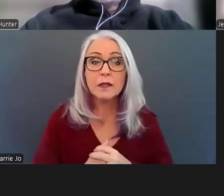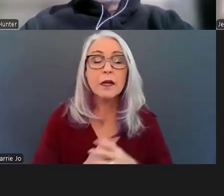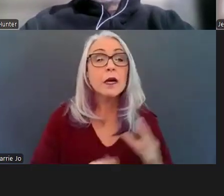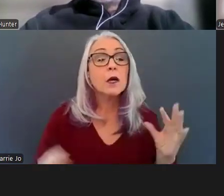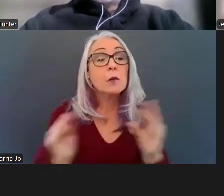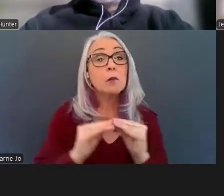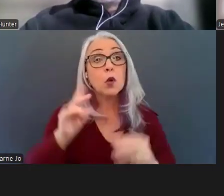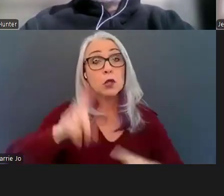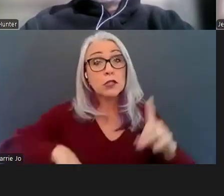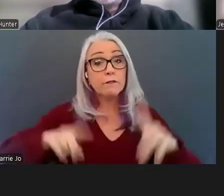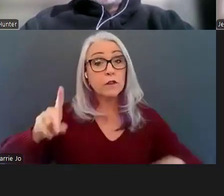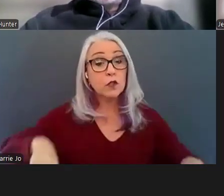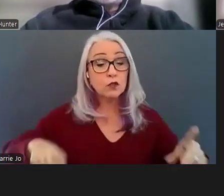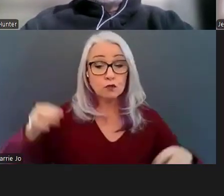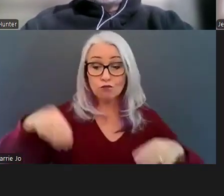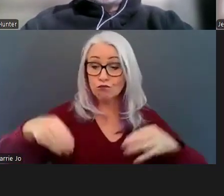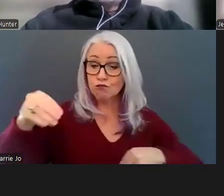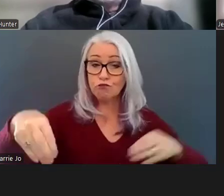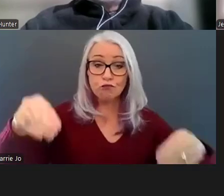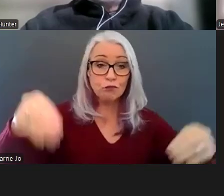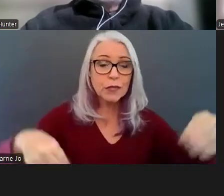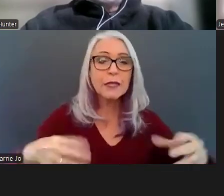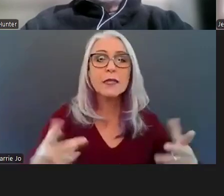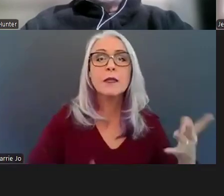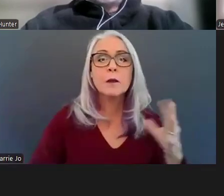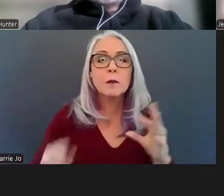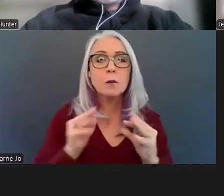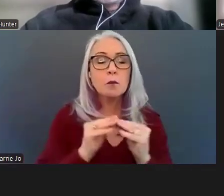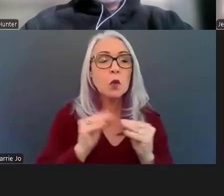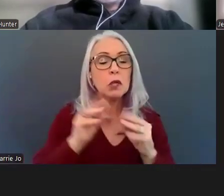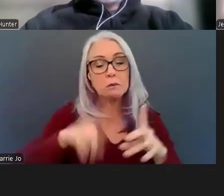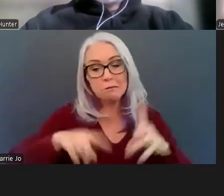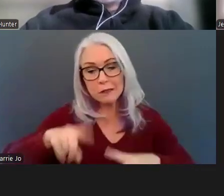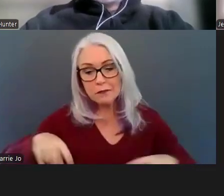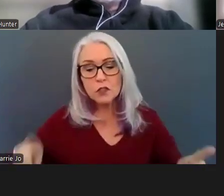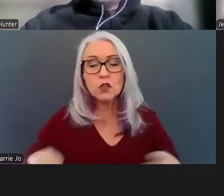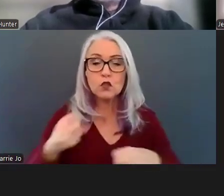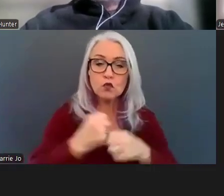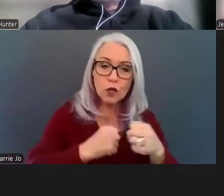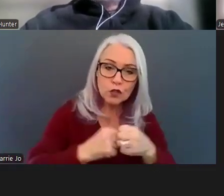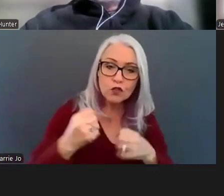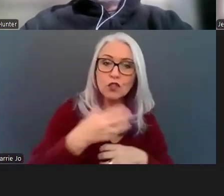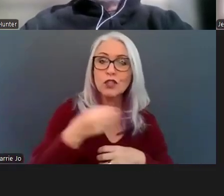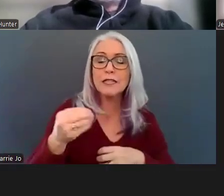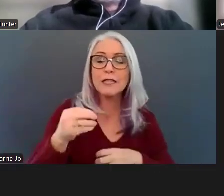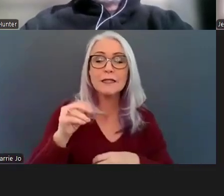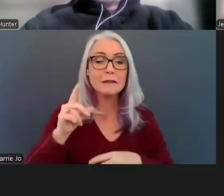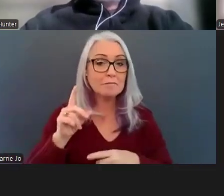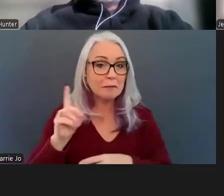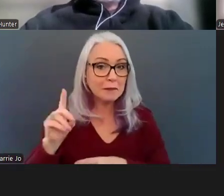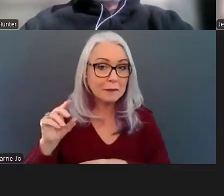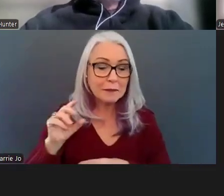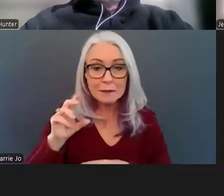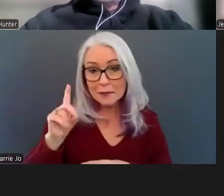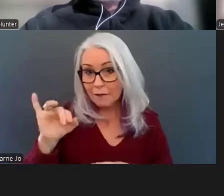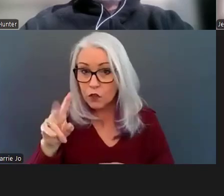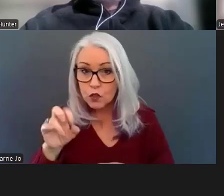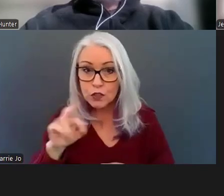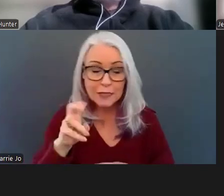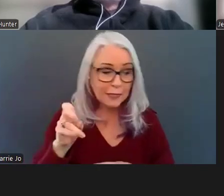the plantings, the more, in terms of species composition and structure, the more options you have